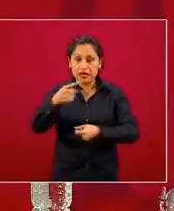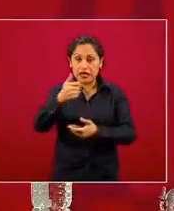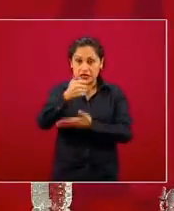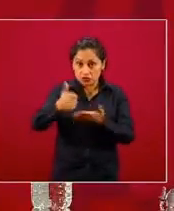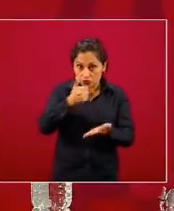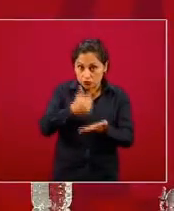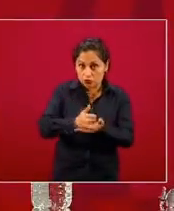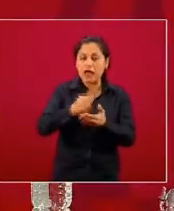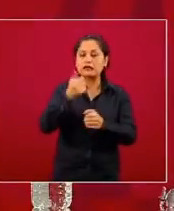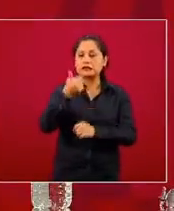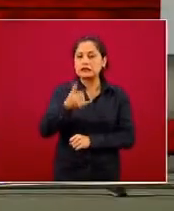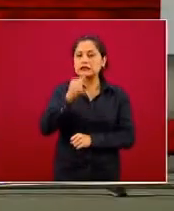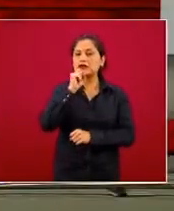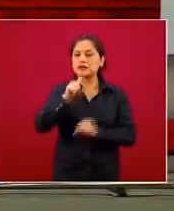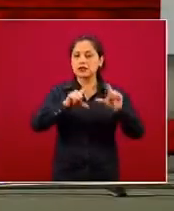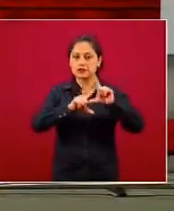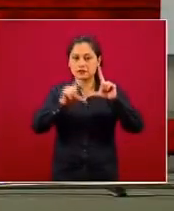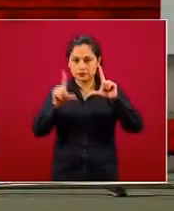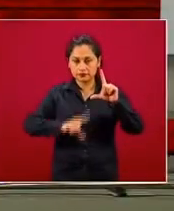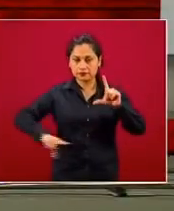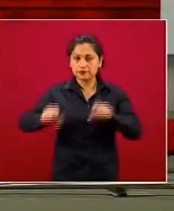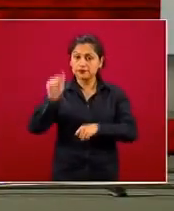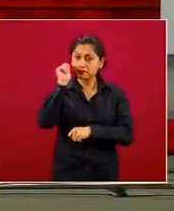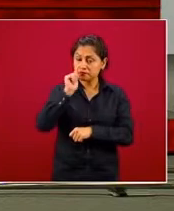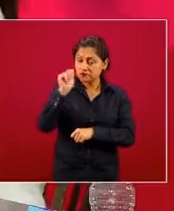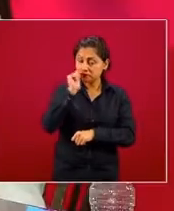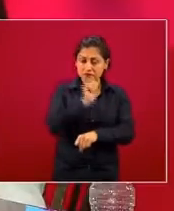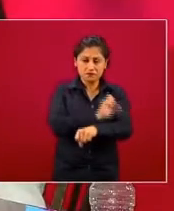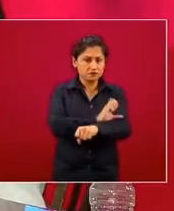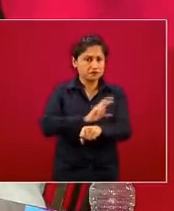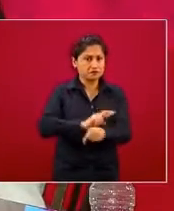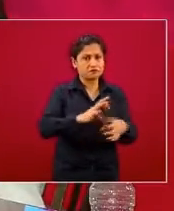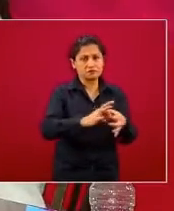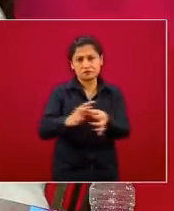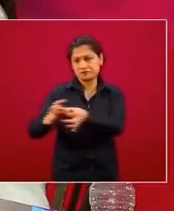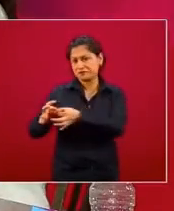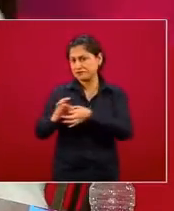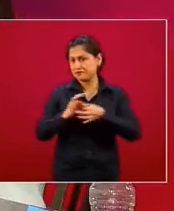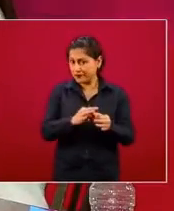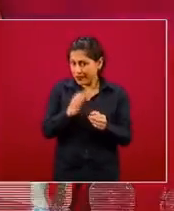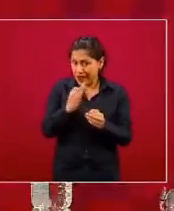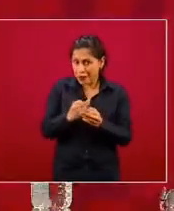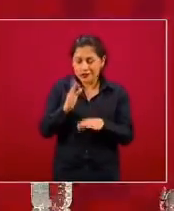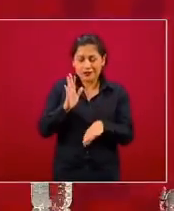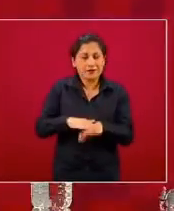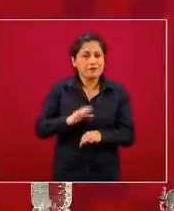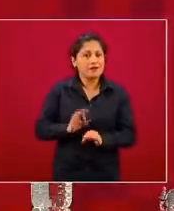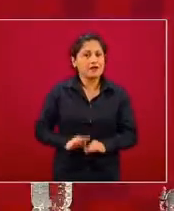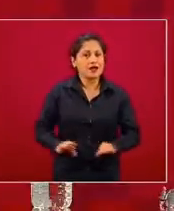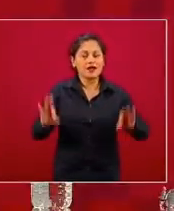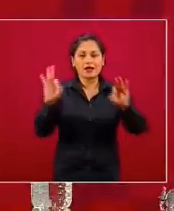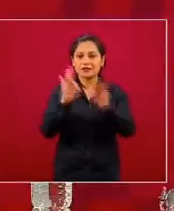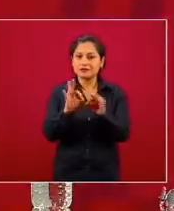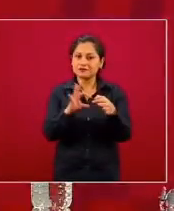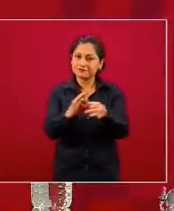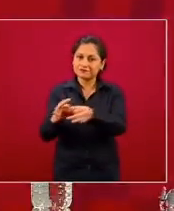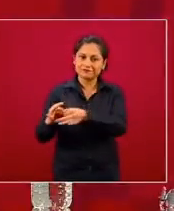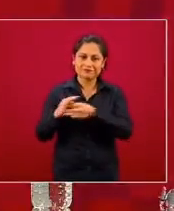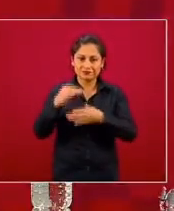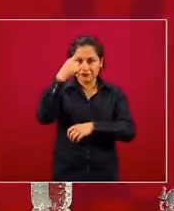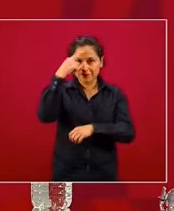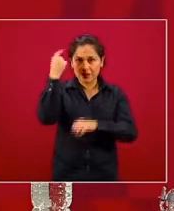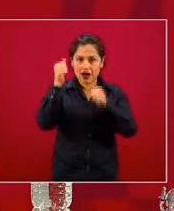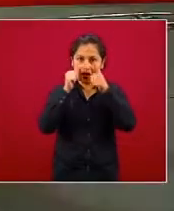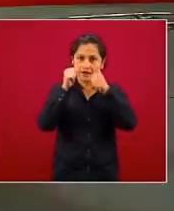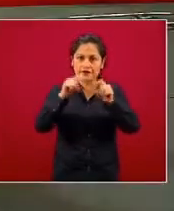So we will always be coordinated. Specifically during this time, there has to be so that we can reach to our tener a la